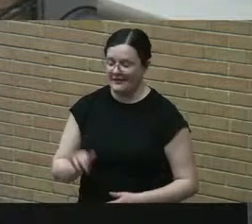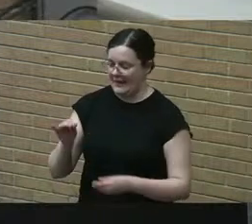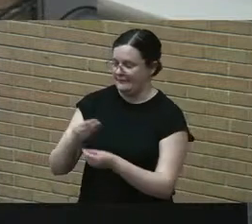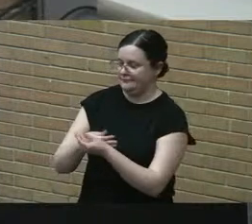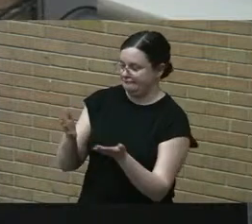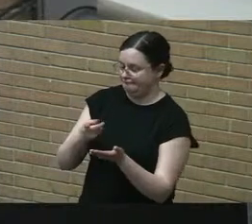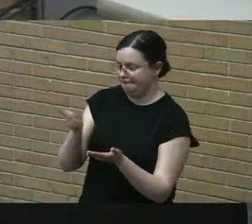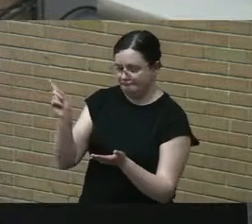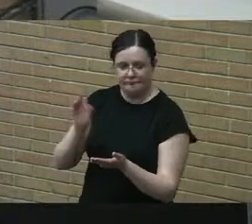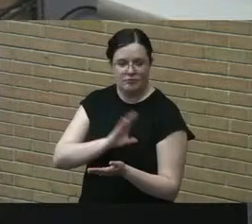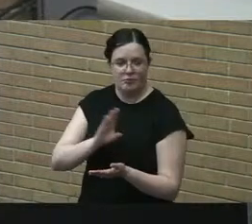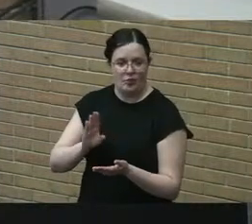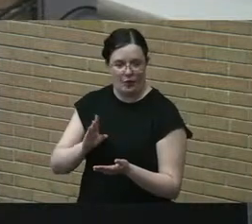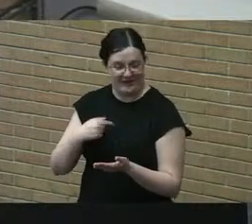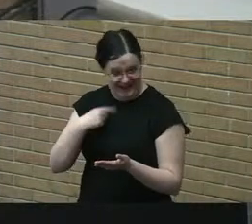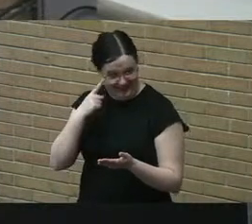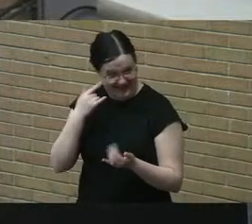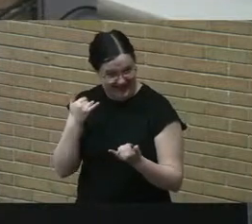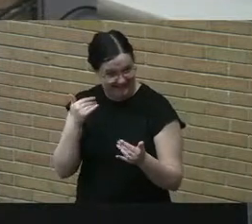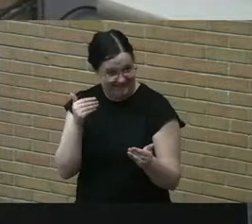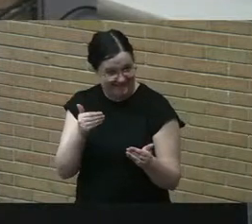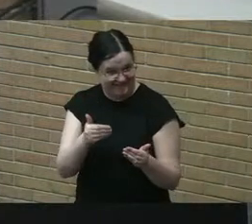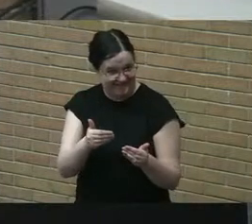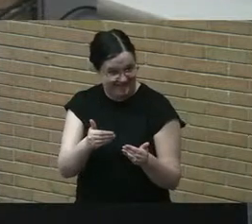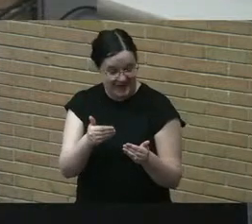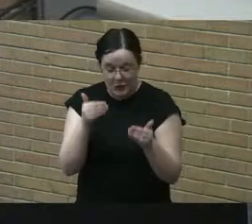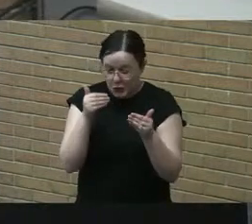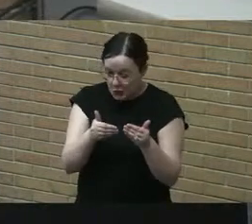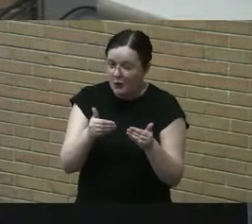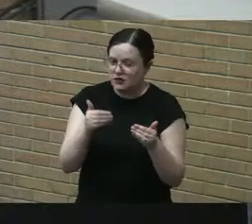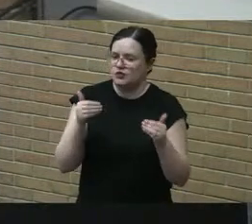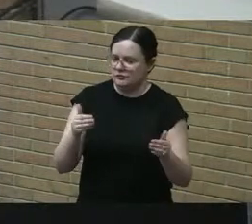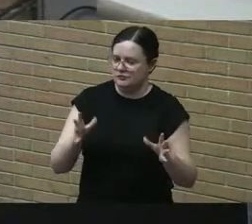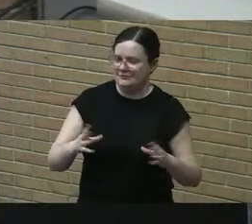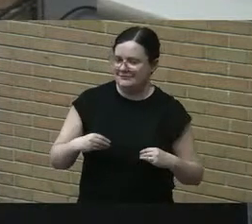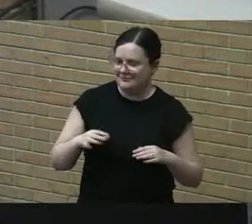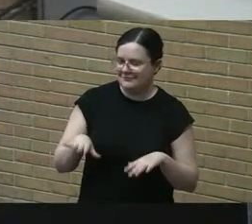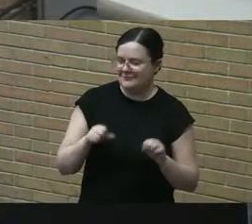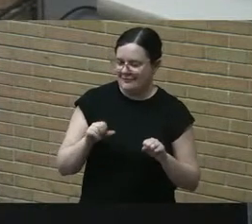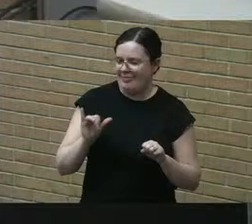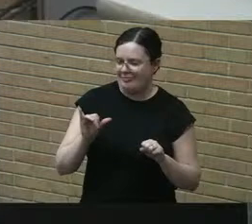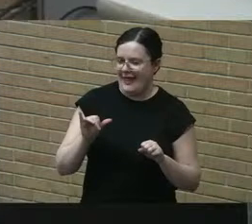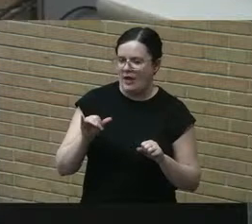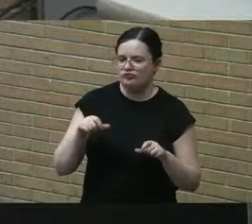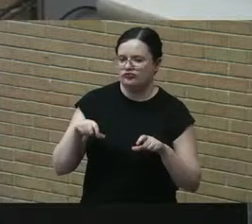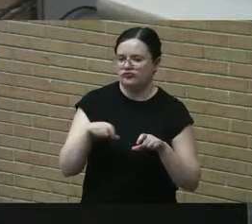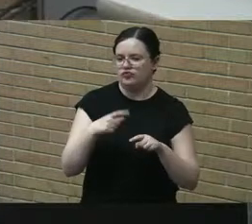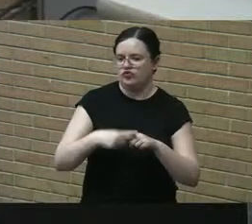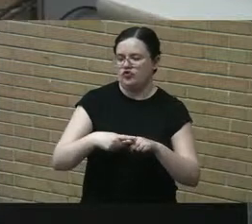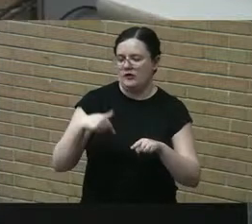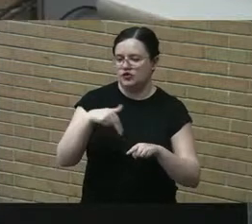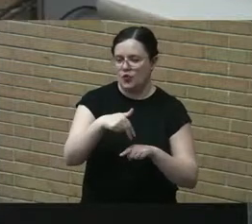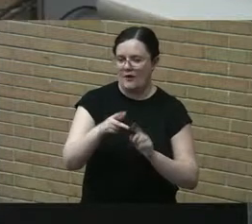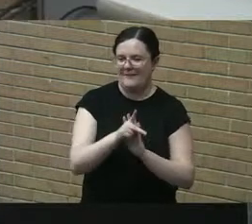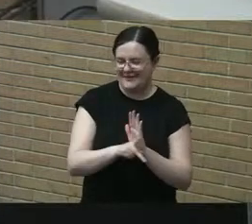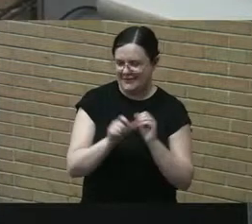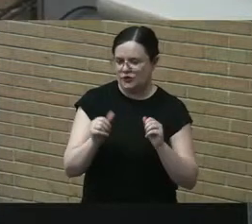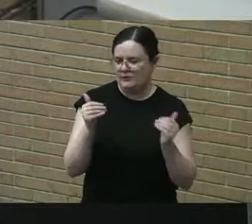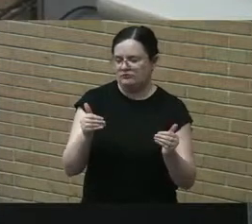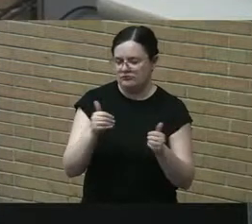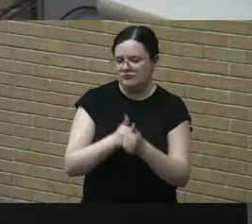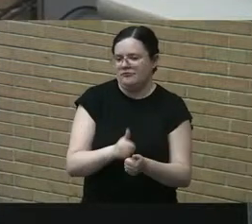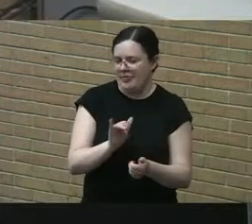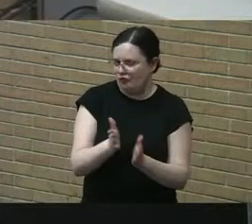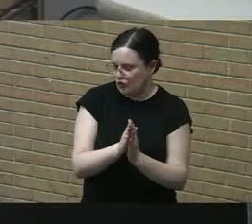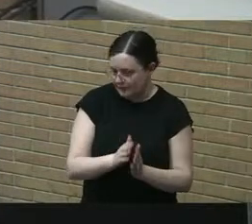in the final stages of adopting that crosswalk policy so we can act on those requests. Also, we got a report back from the